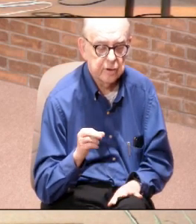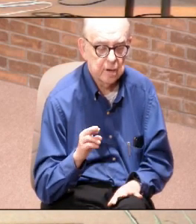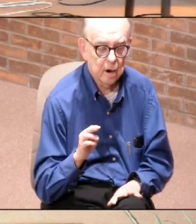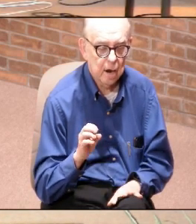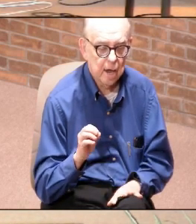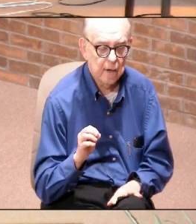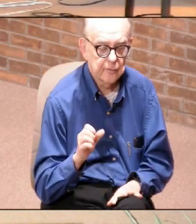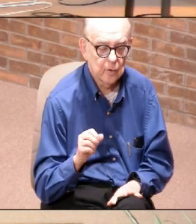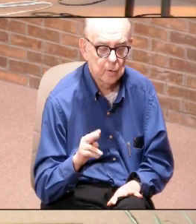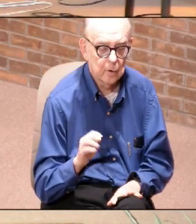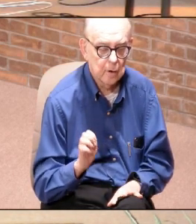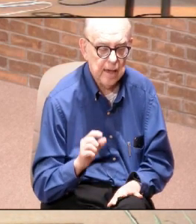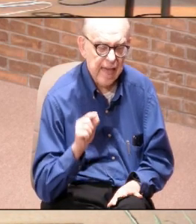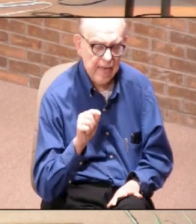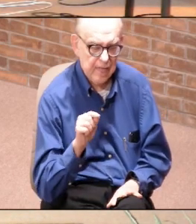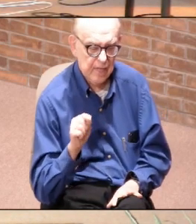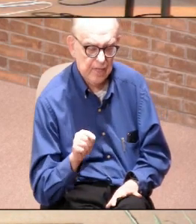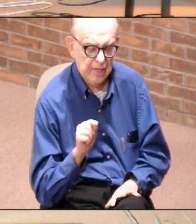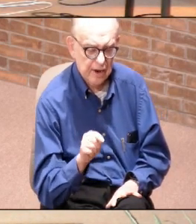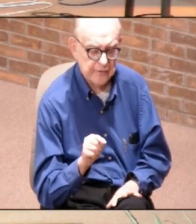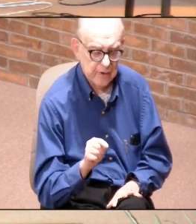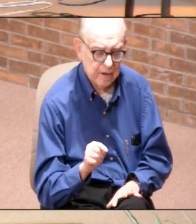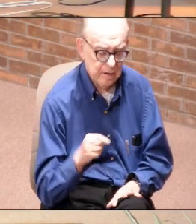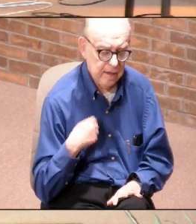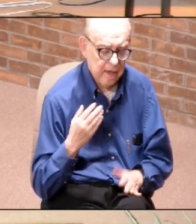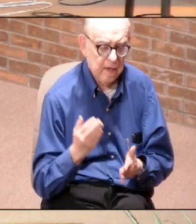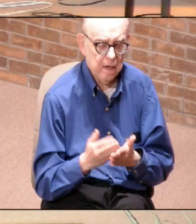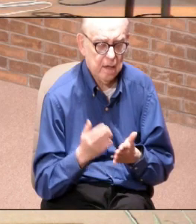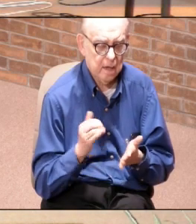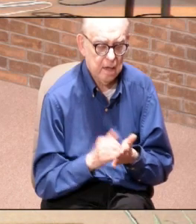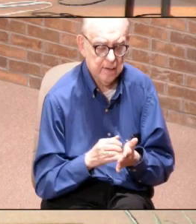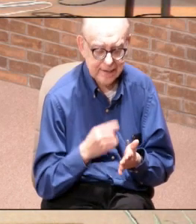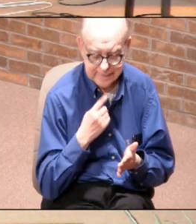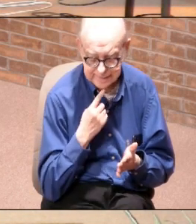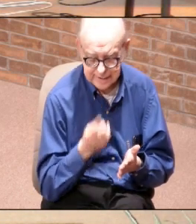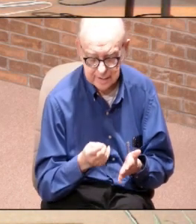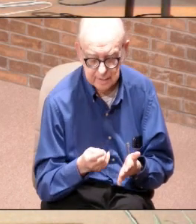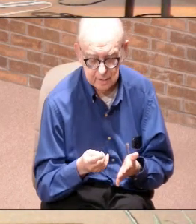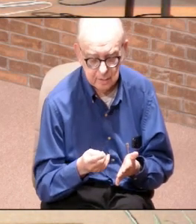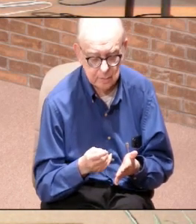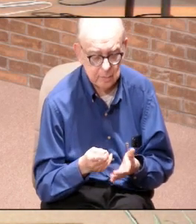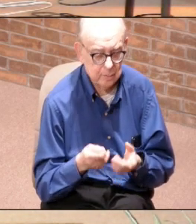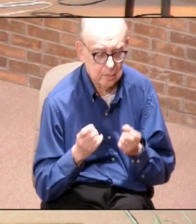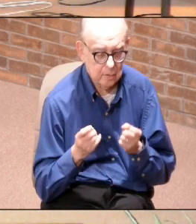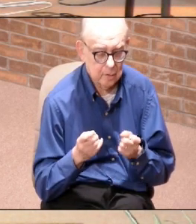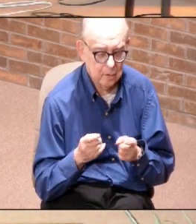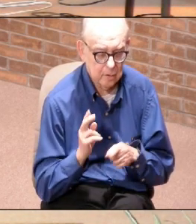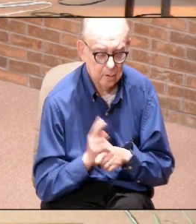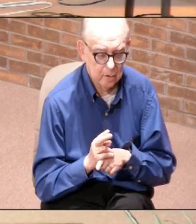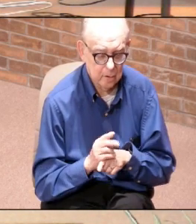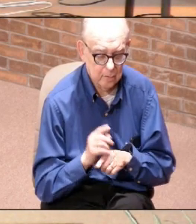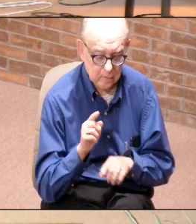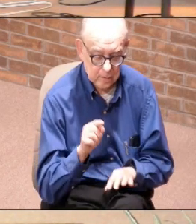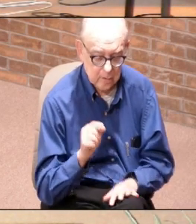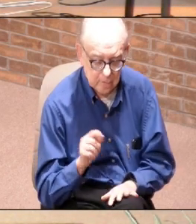He's got a message. He's got a message that he's saying. And then all of a sudden he uses the word therefore in Romans